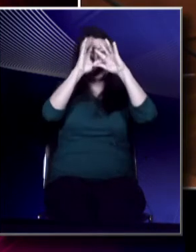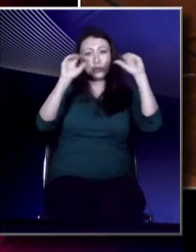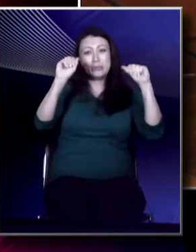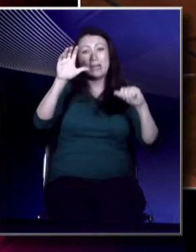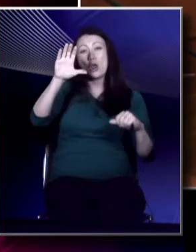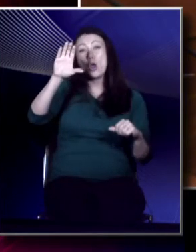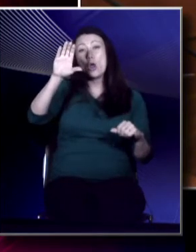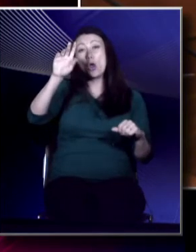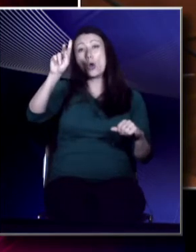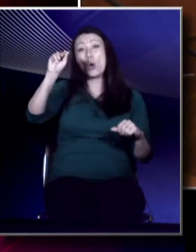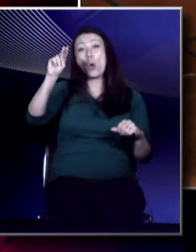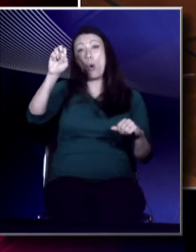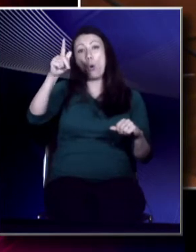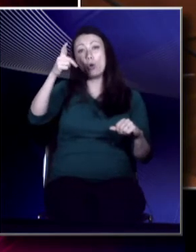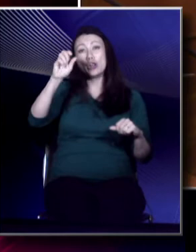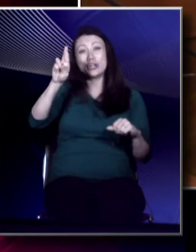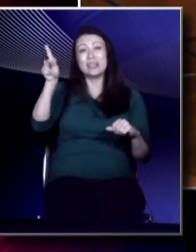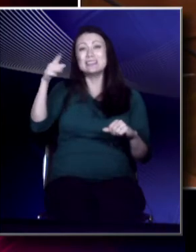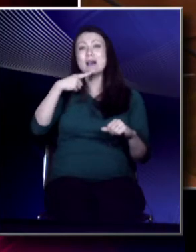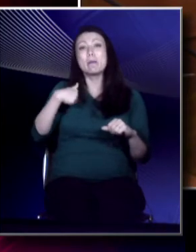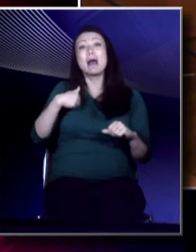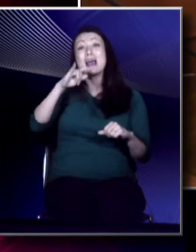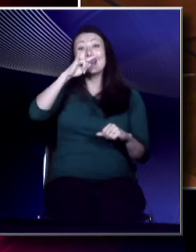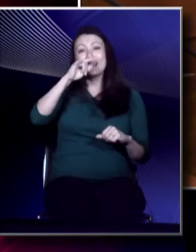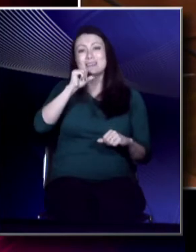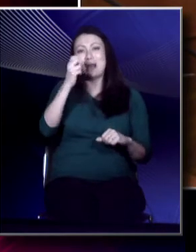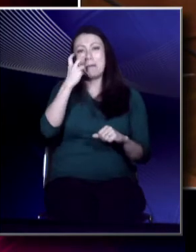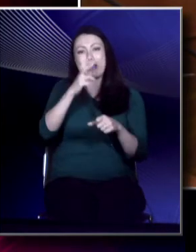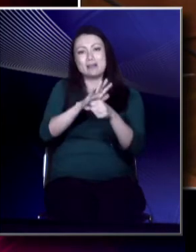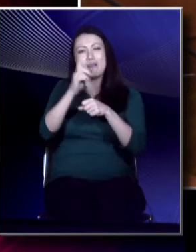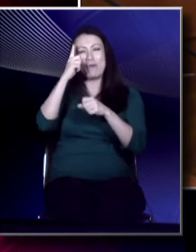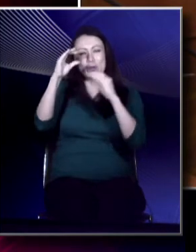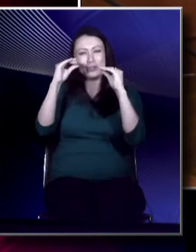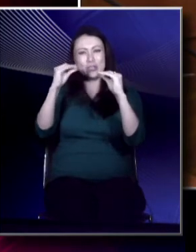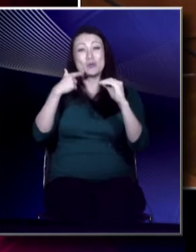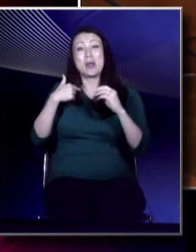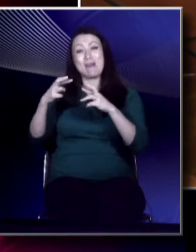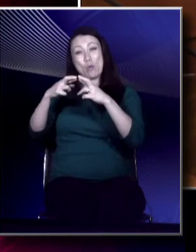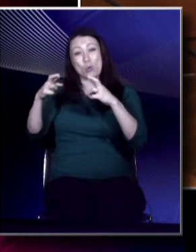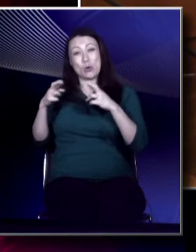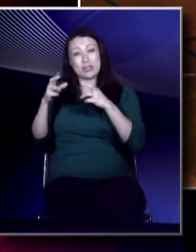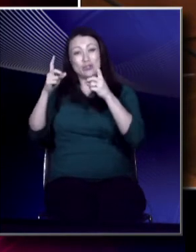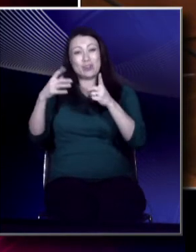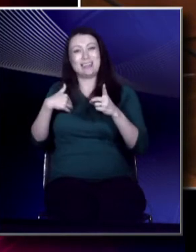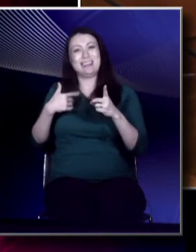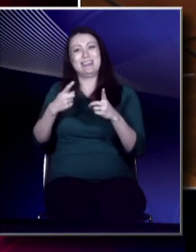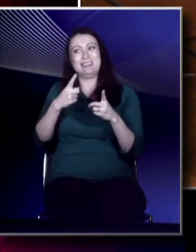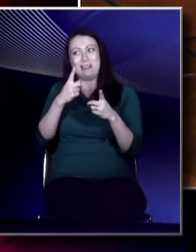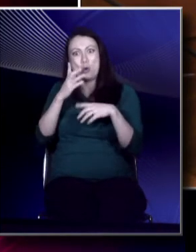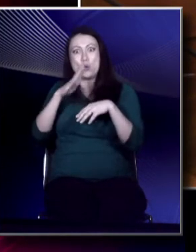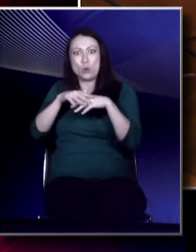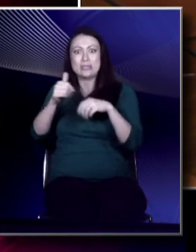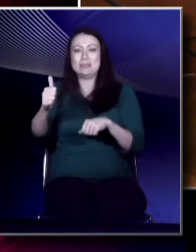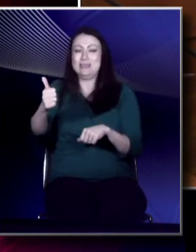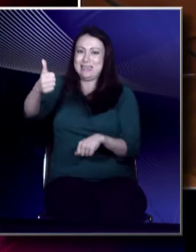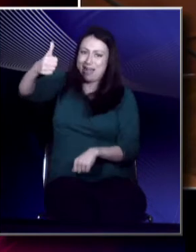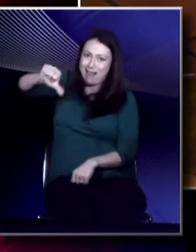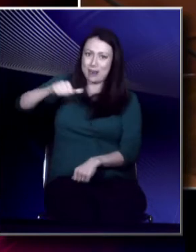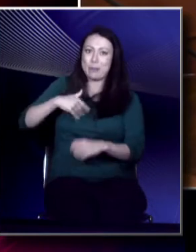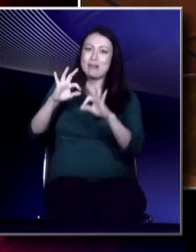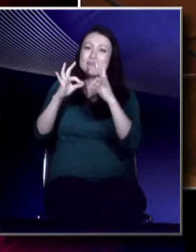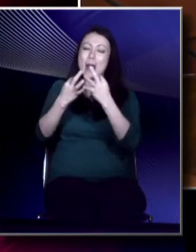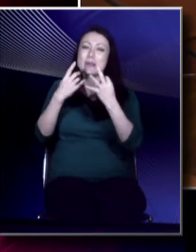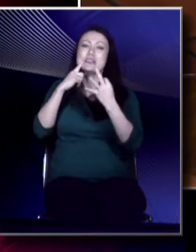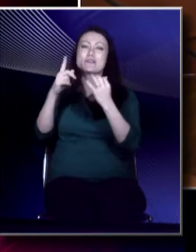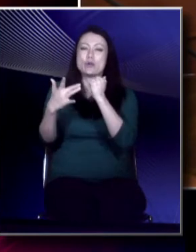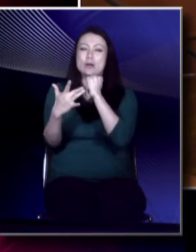writing, "My child wasn't blind enough for instruction." We have evidence of a regional director intentionally denying my family's approvals for technology, and we've experienced at least